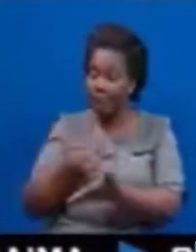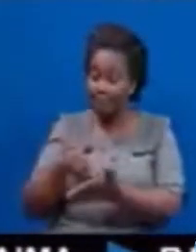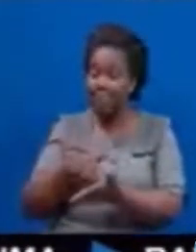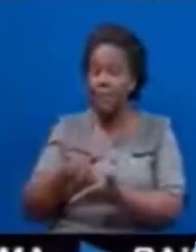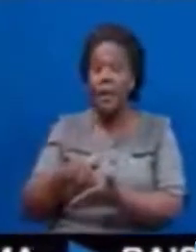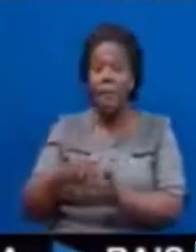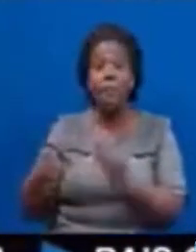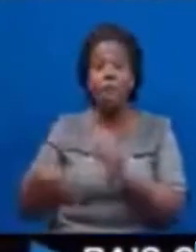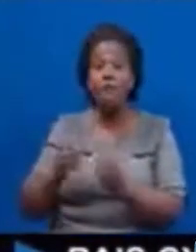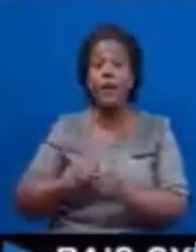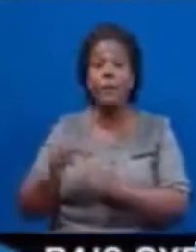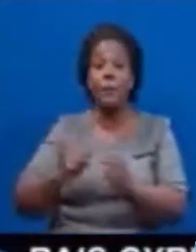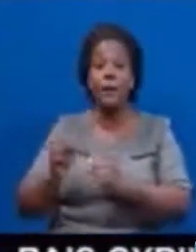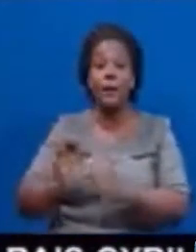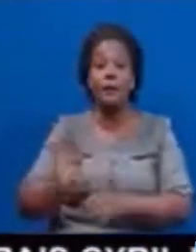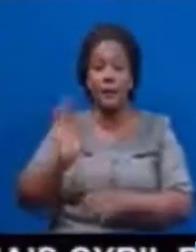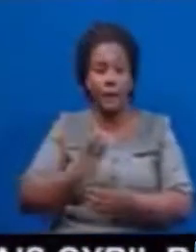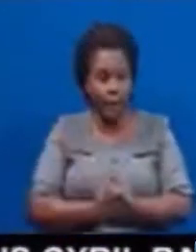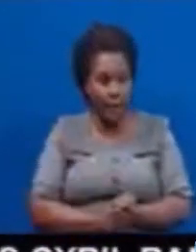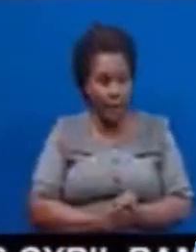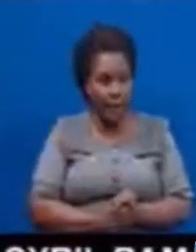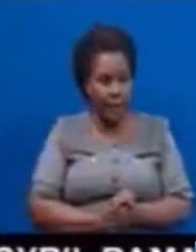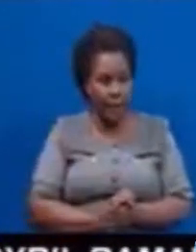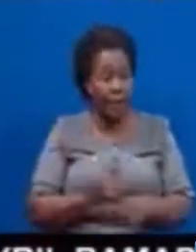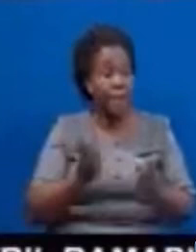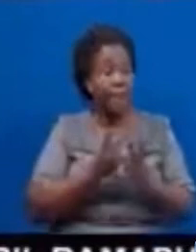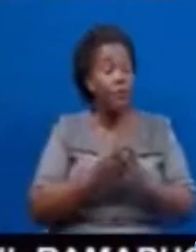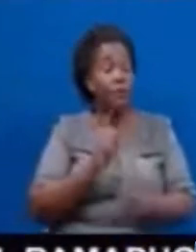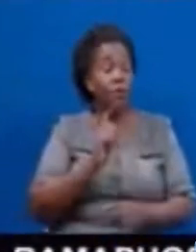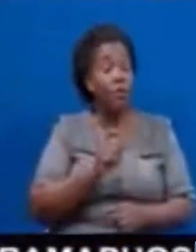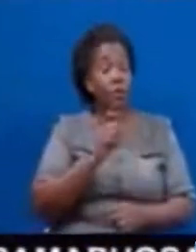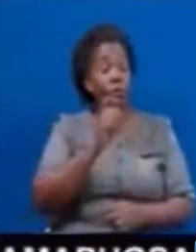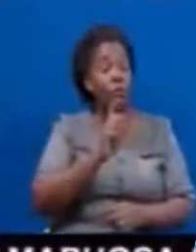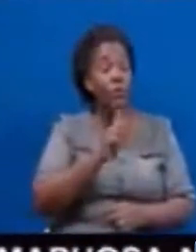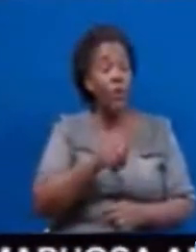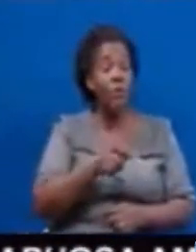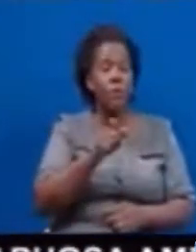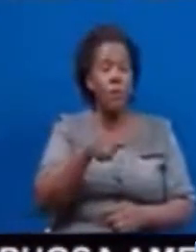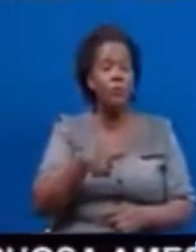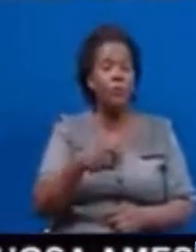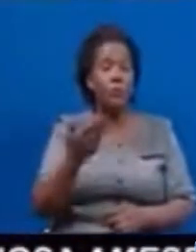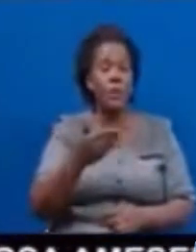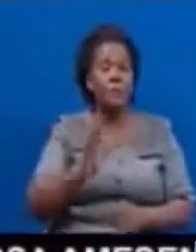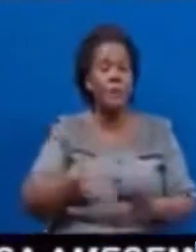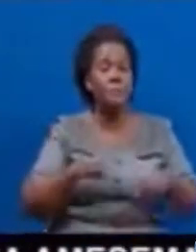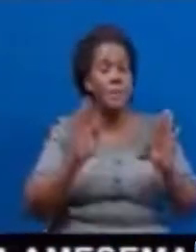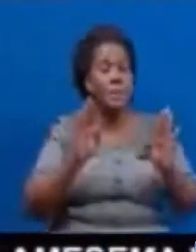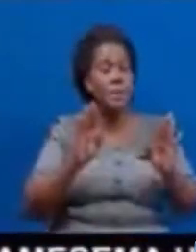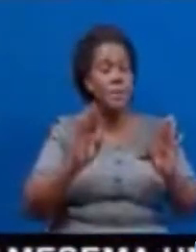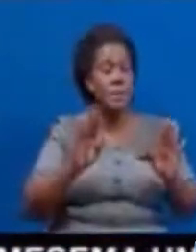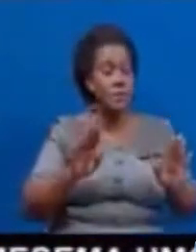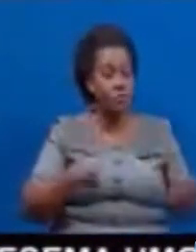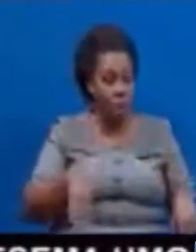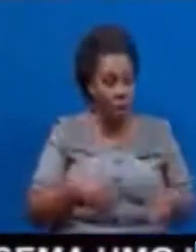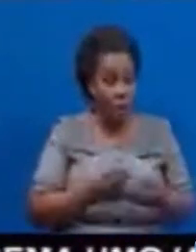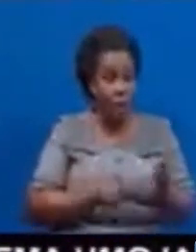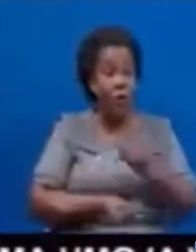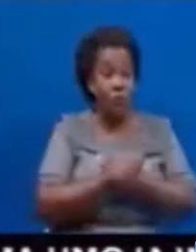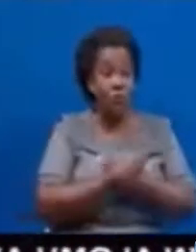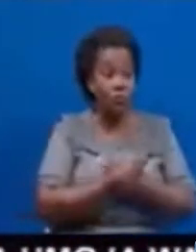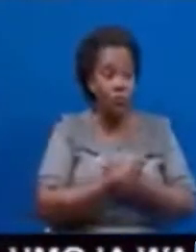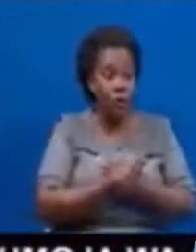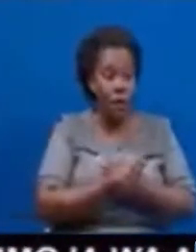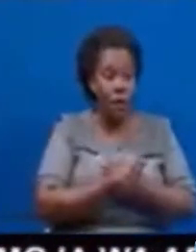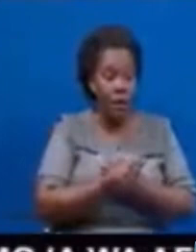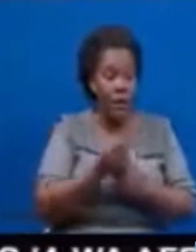When they said the cartels of corruption strangling Africa's governments cannot be defeated, they did